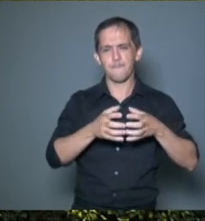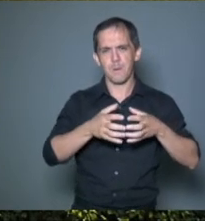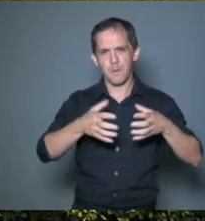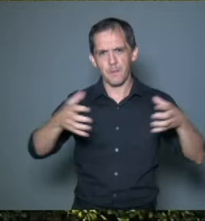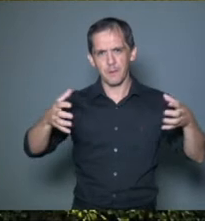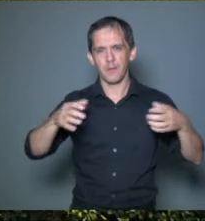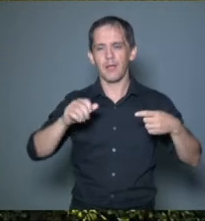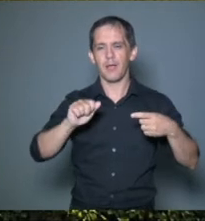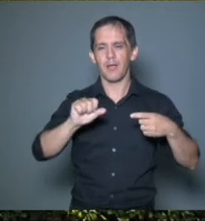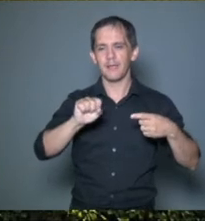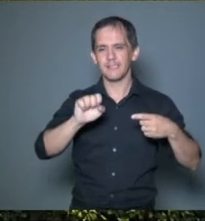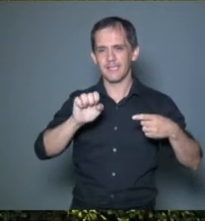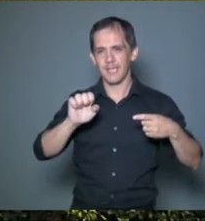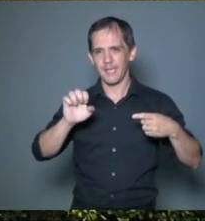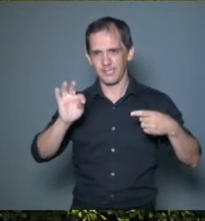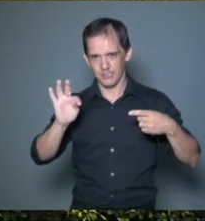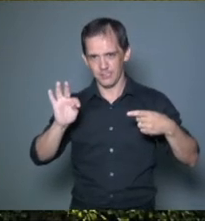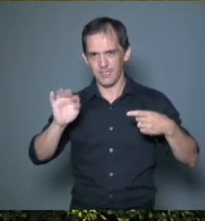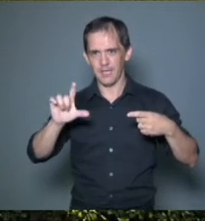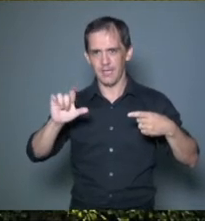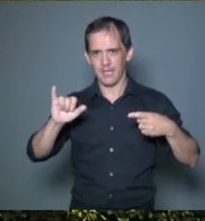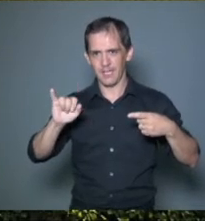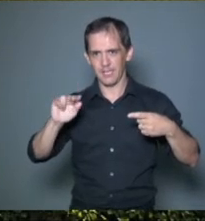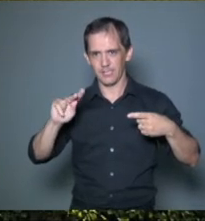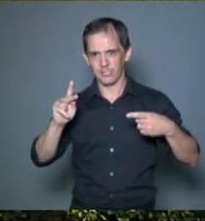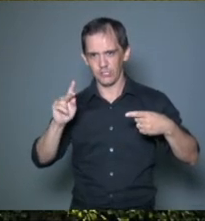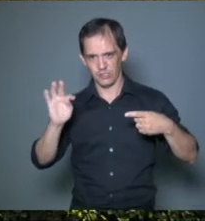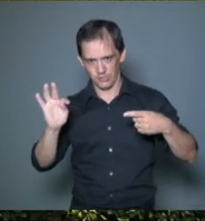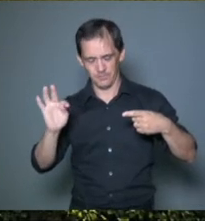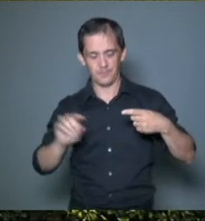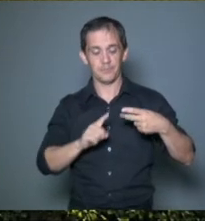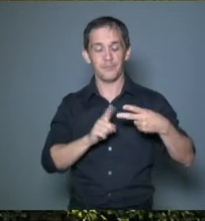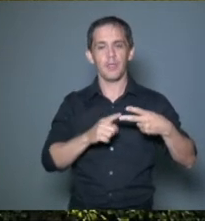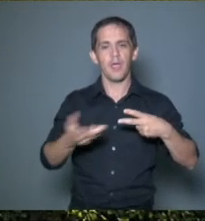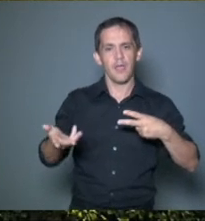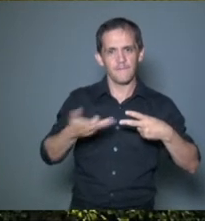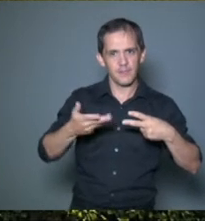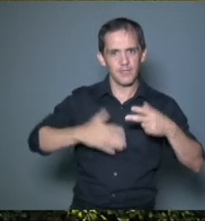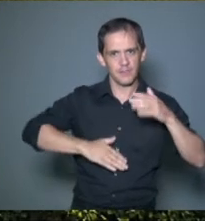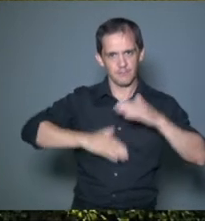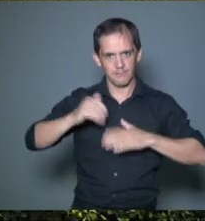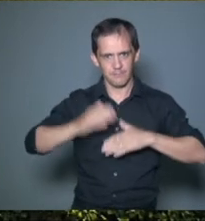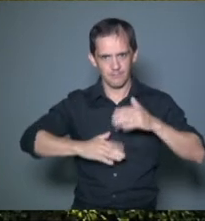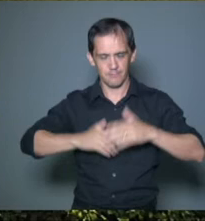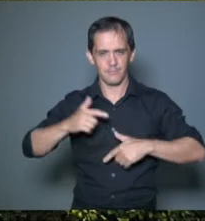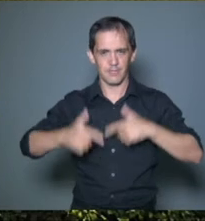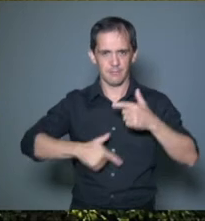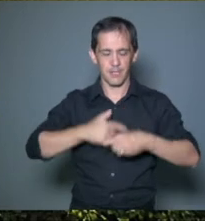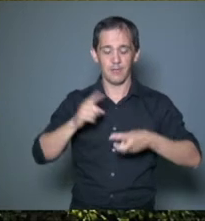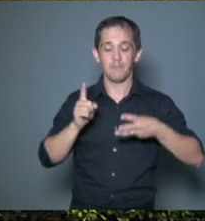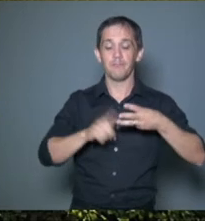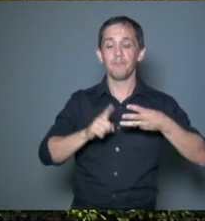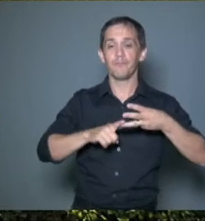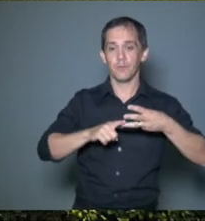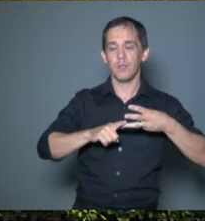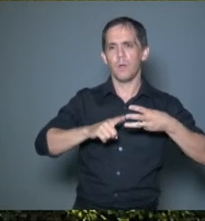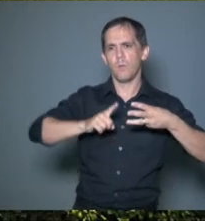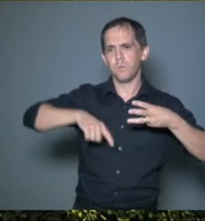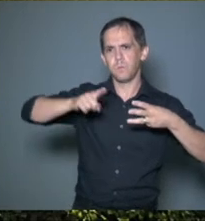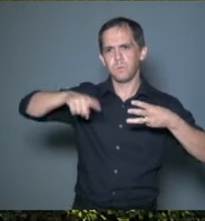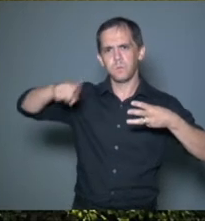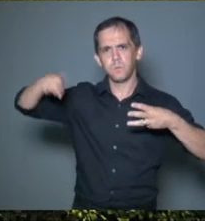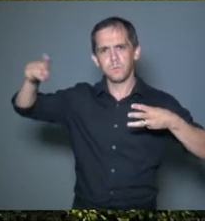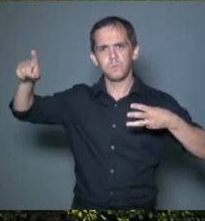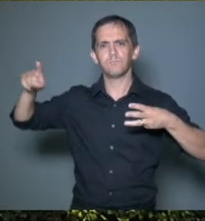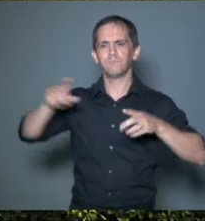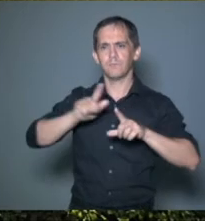mentioned: asset-light growth, looking for greater efficiency in our operations,